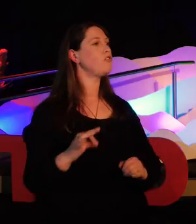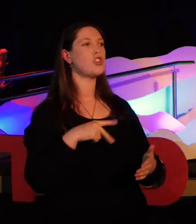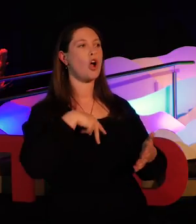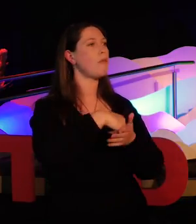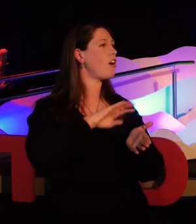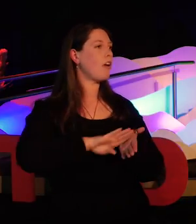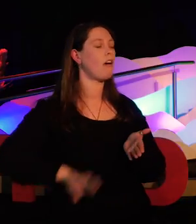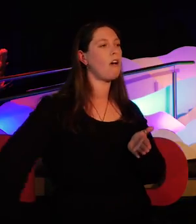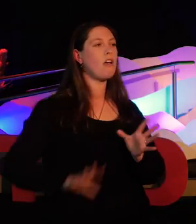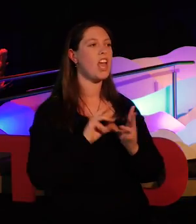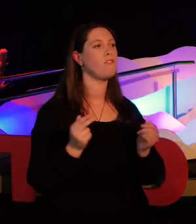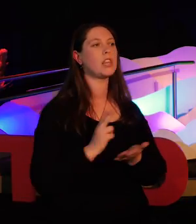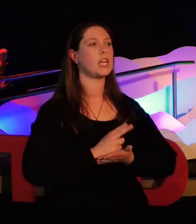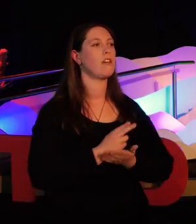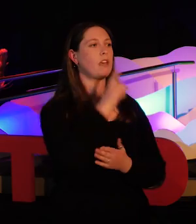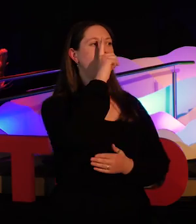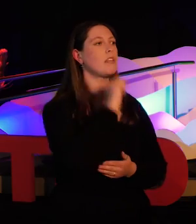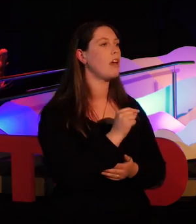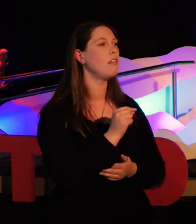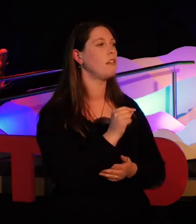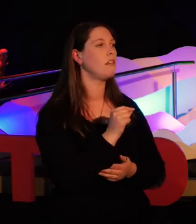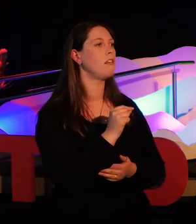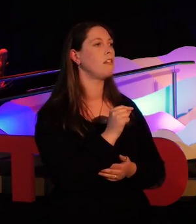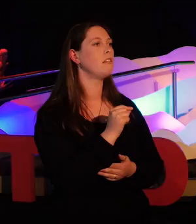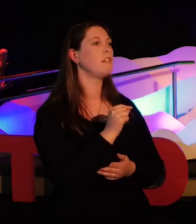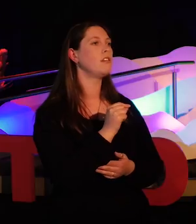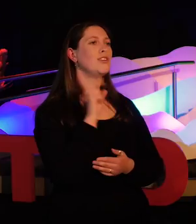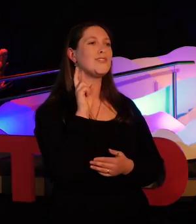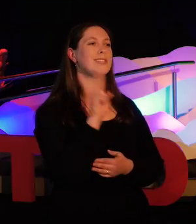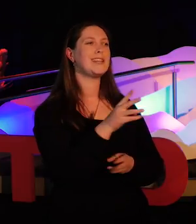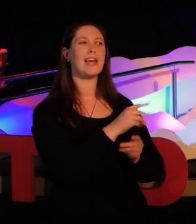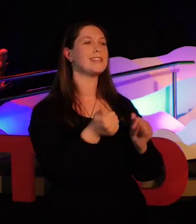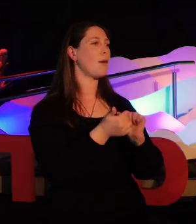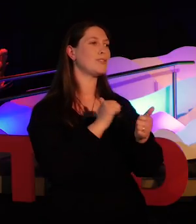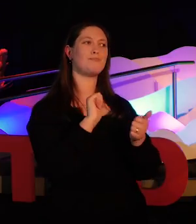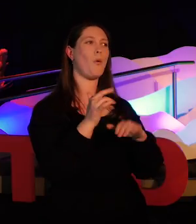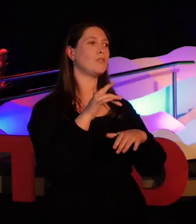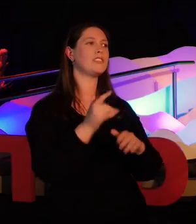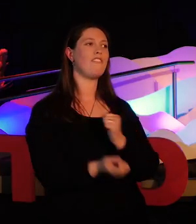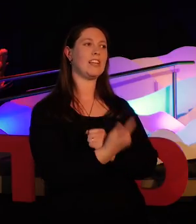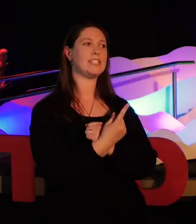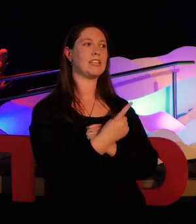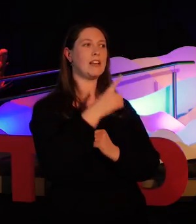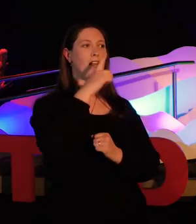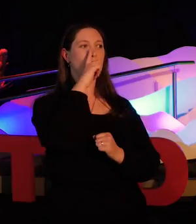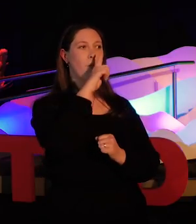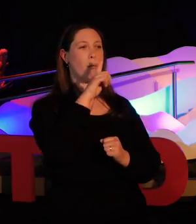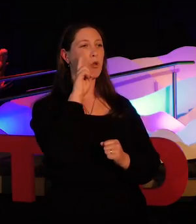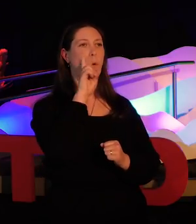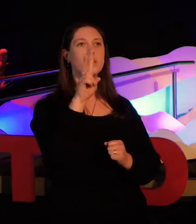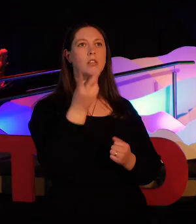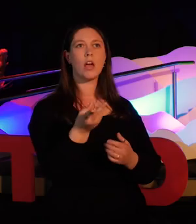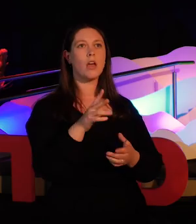resistance. Navigating whatever comes toward them. And you'll have seen this in some of the sport events, the ones that really touch you